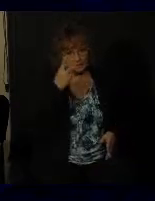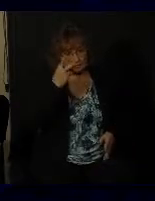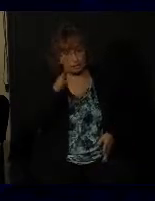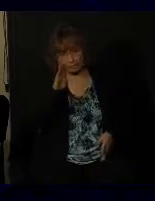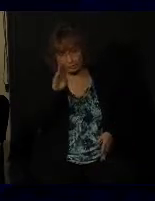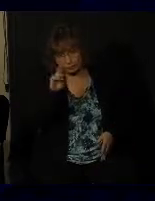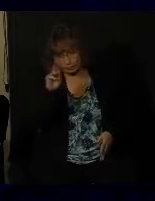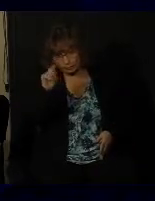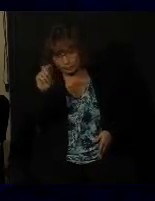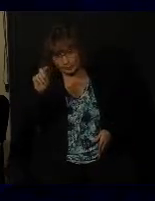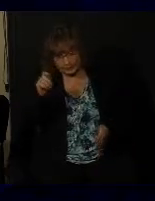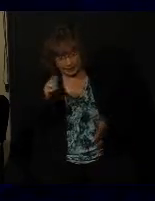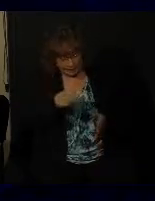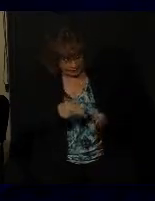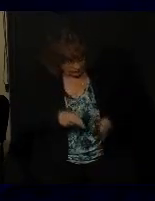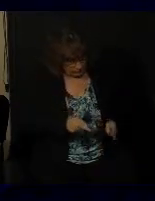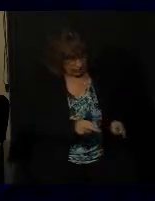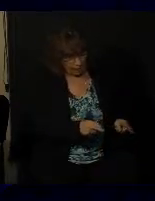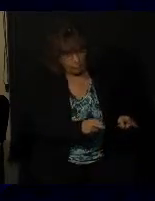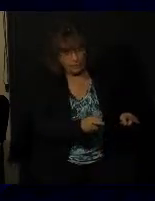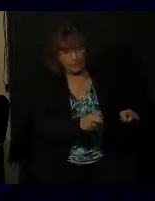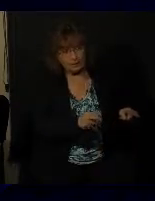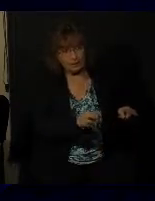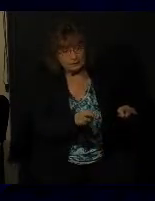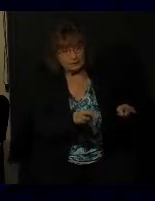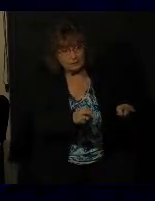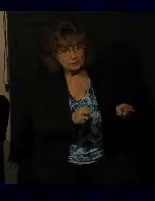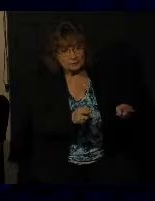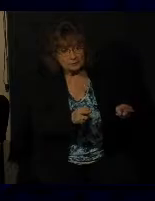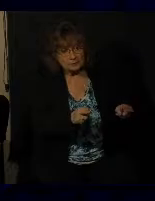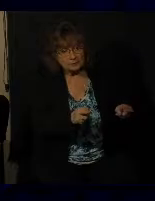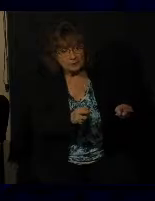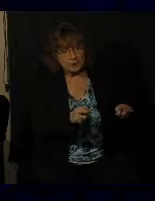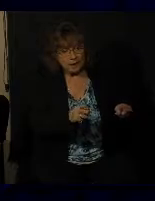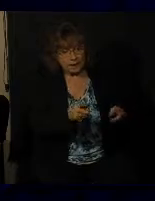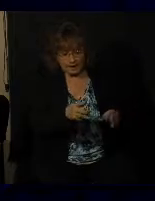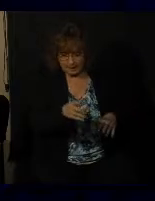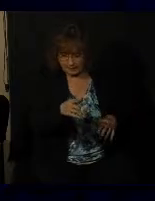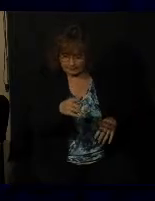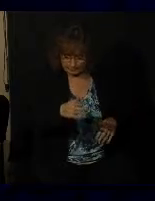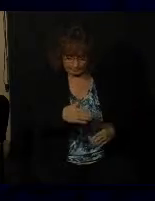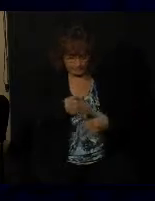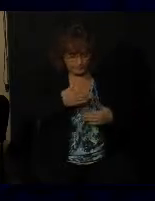still doing their work. They're in the hallway taking care of business.